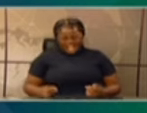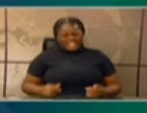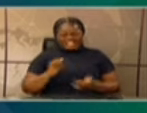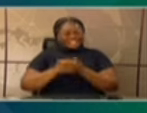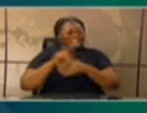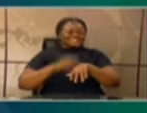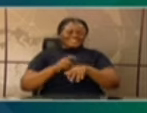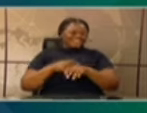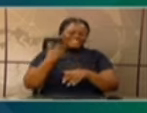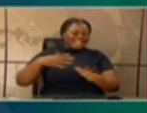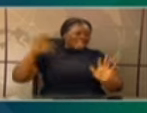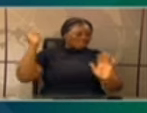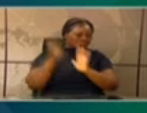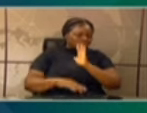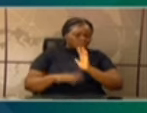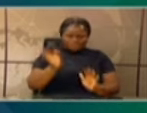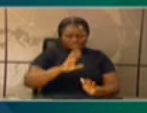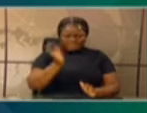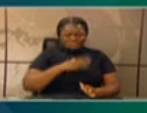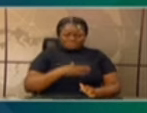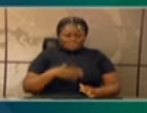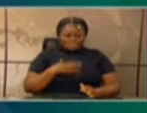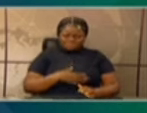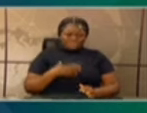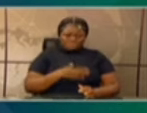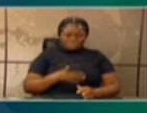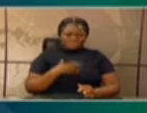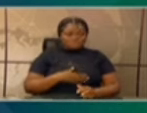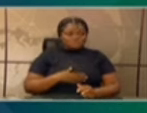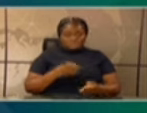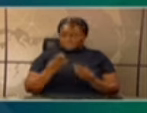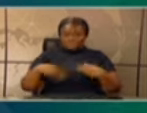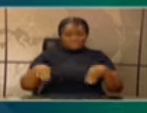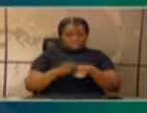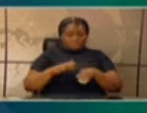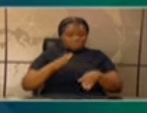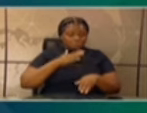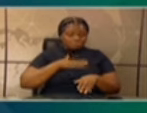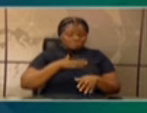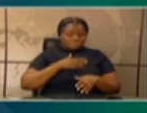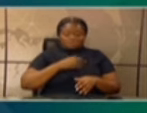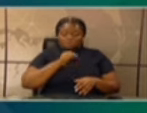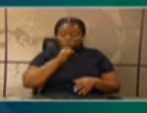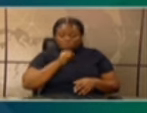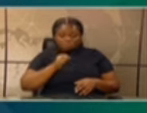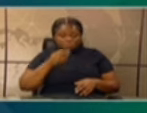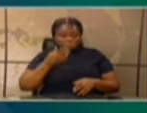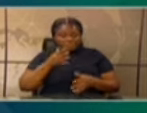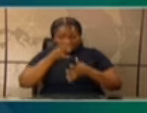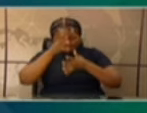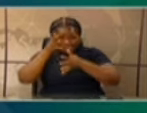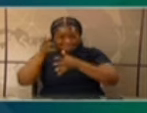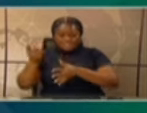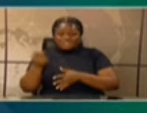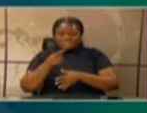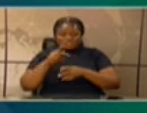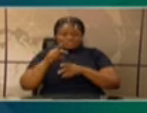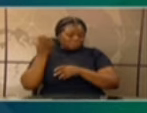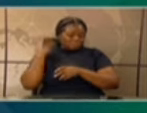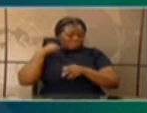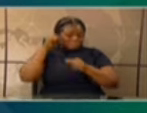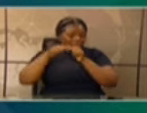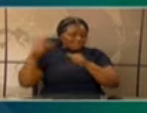day. Here, my main custom way in plain language, men and up could be chum catcher, let me say, a Jimmy for pet. And who was a dear boy